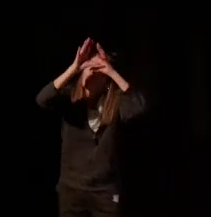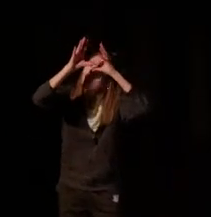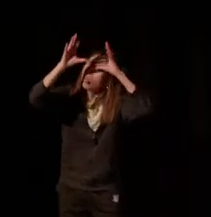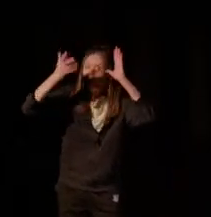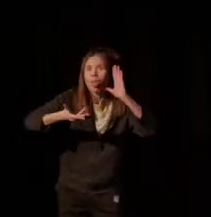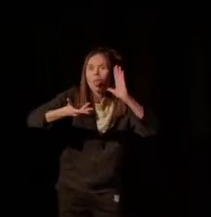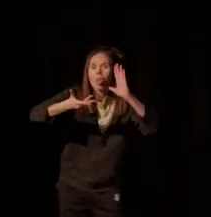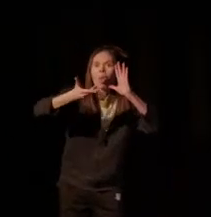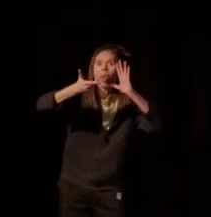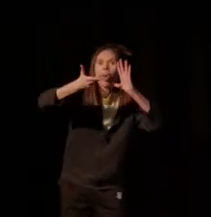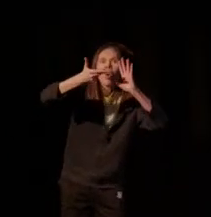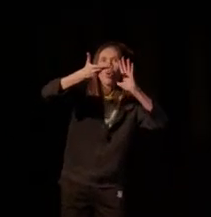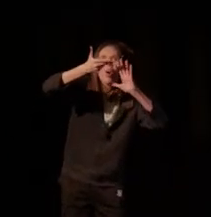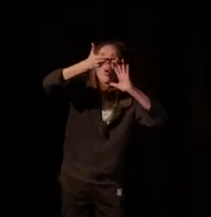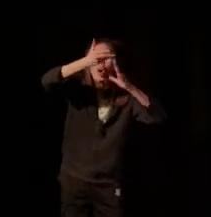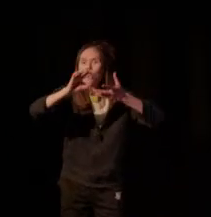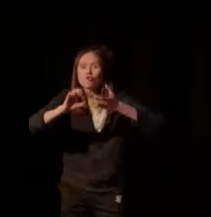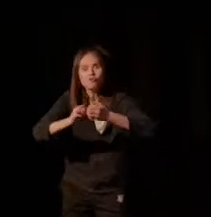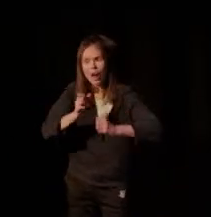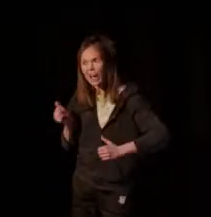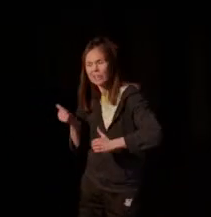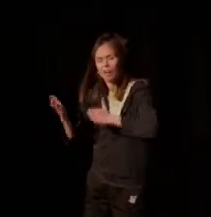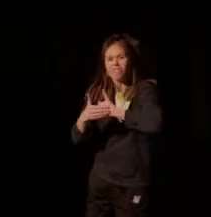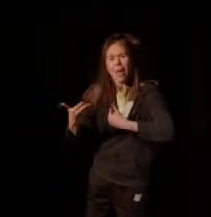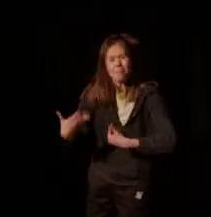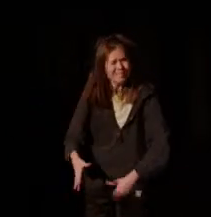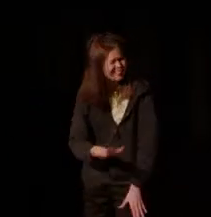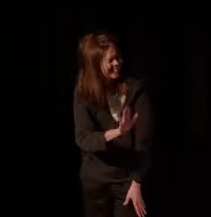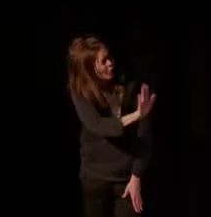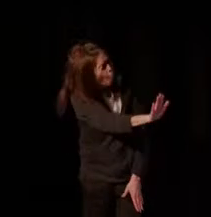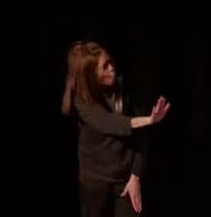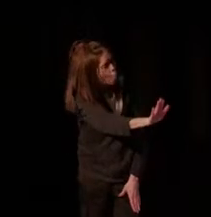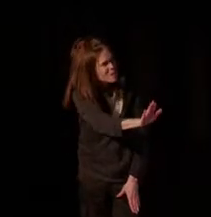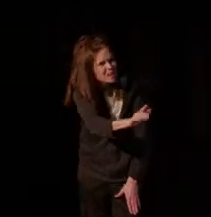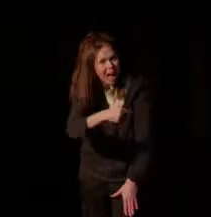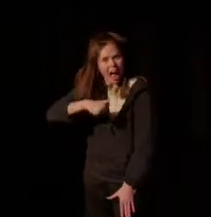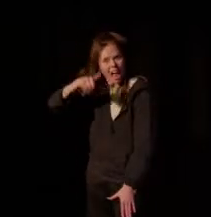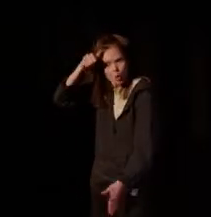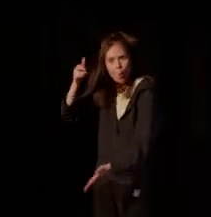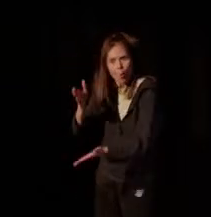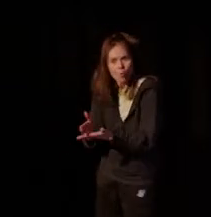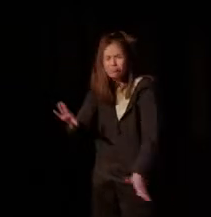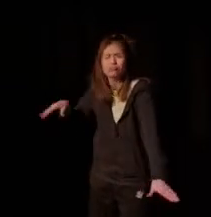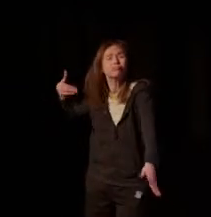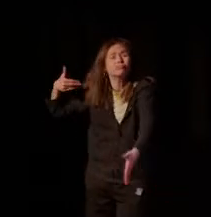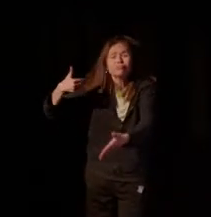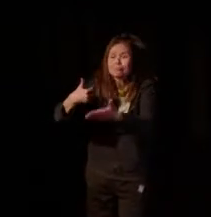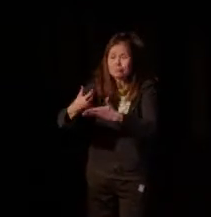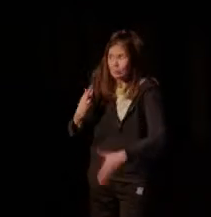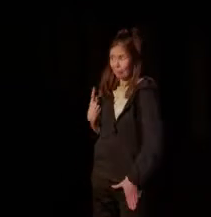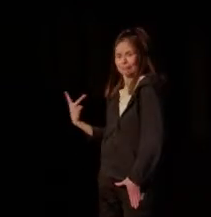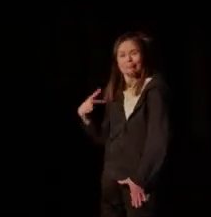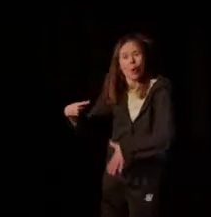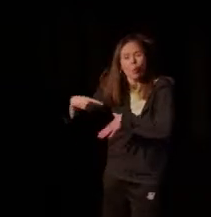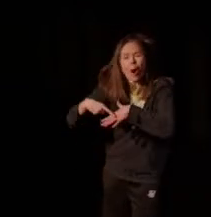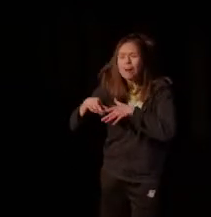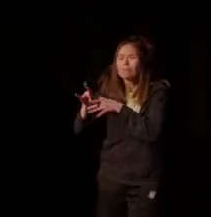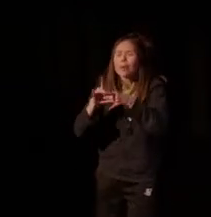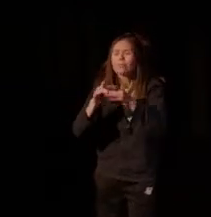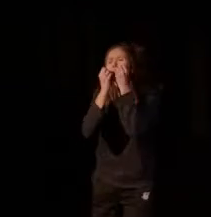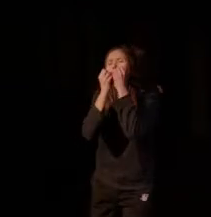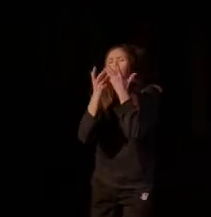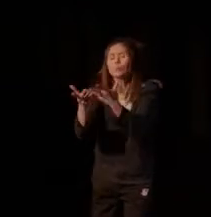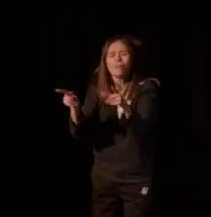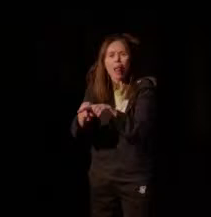stain the freshness of my sheets, which being clean is sleep, which being dirtied is burrs, thorns, nettles, tails